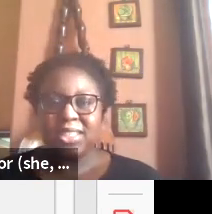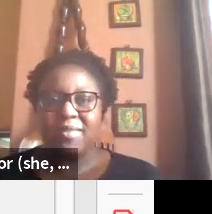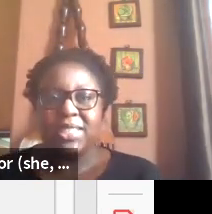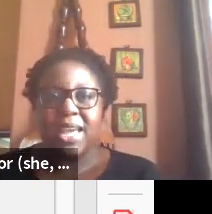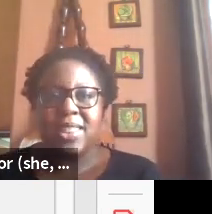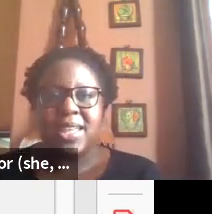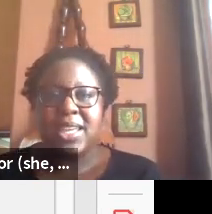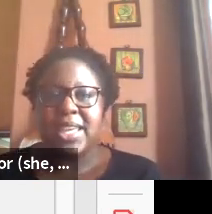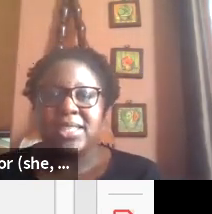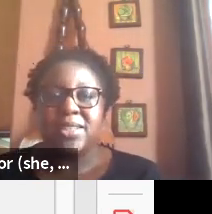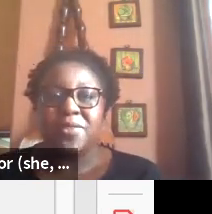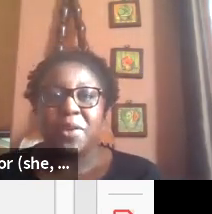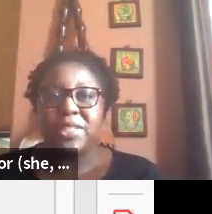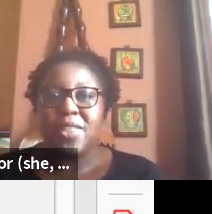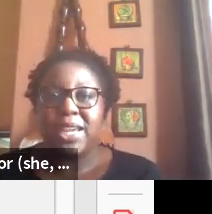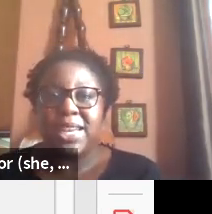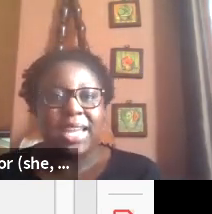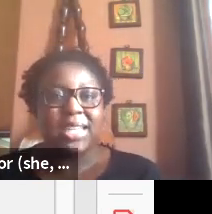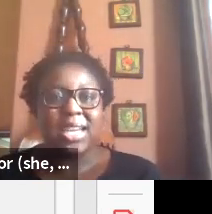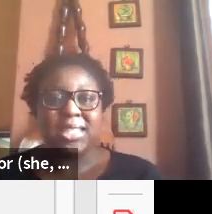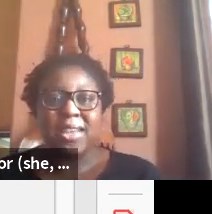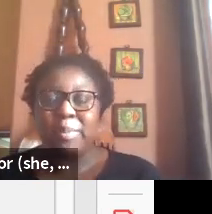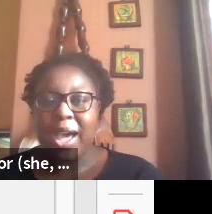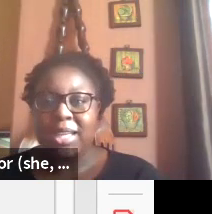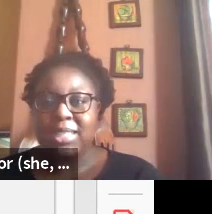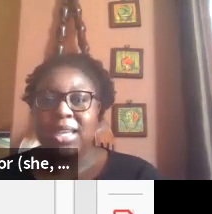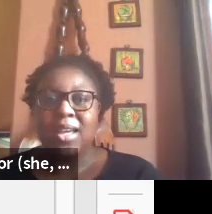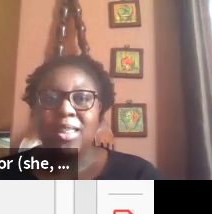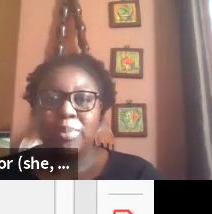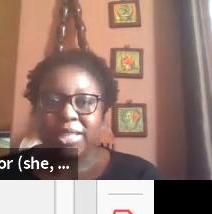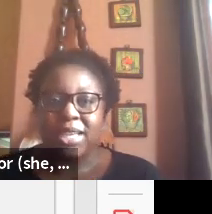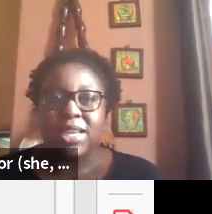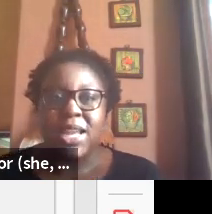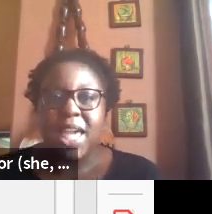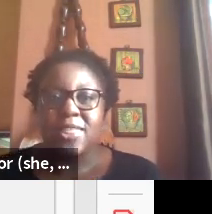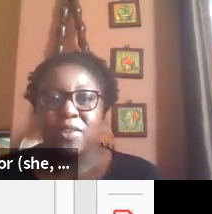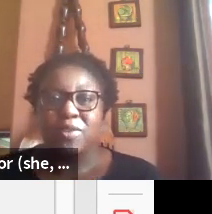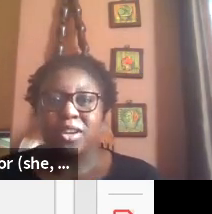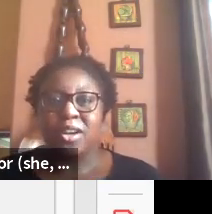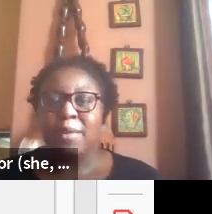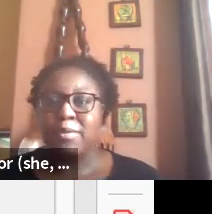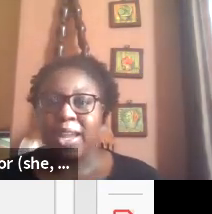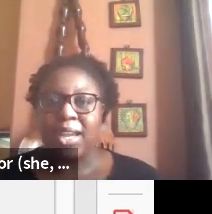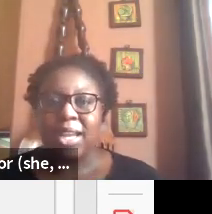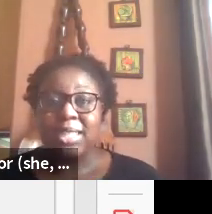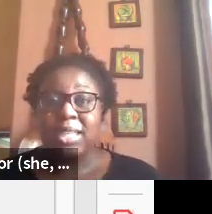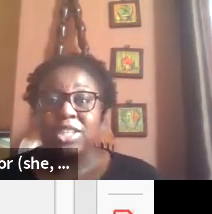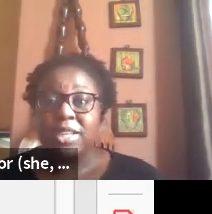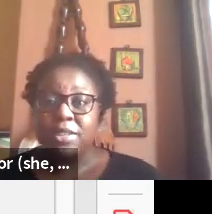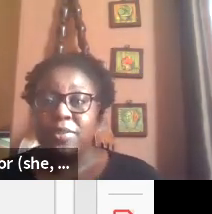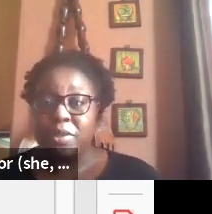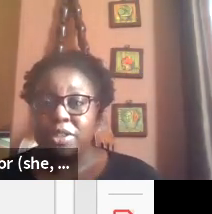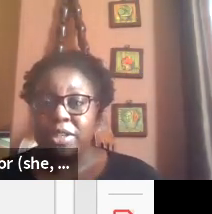the emphasis of this ethic is to focus on the connectedness of the past, the present, and the future. And we recognize